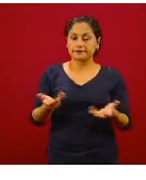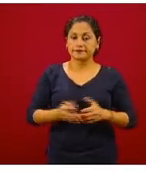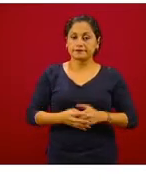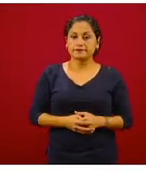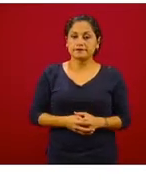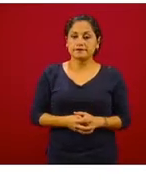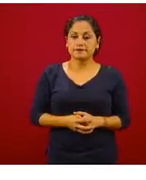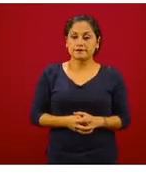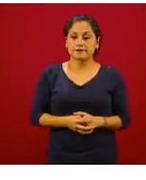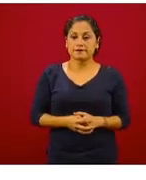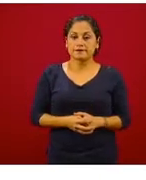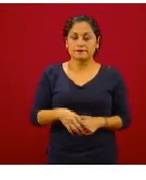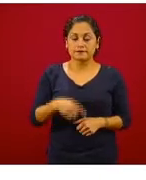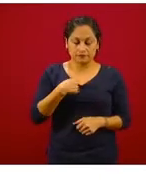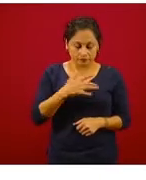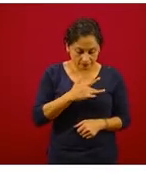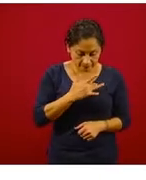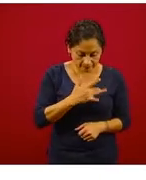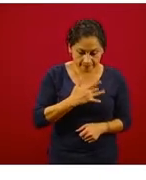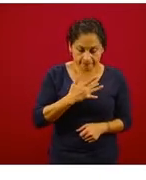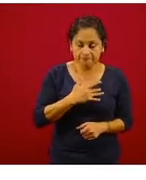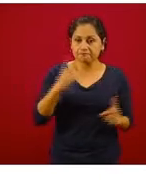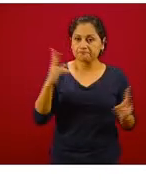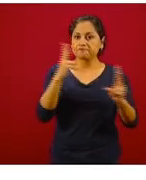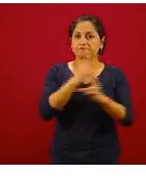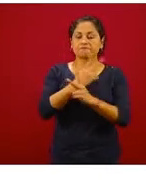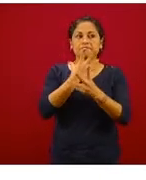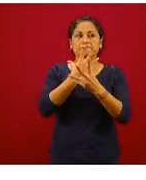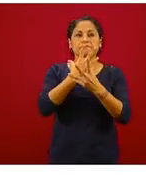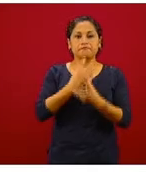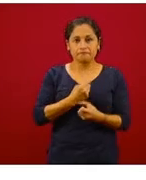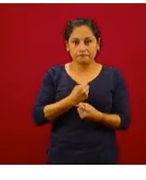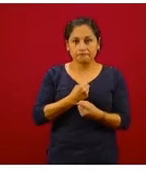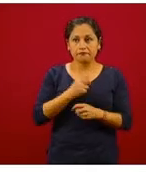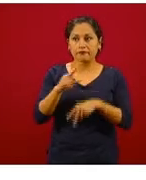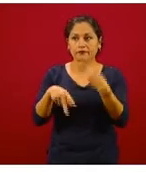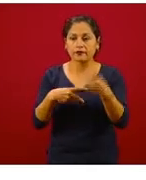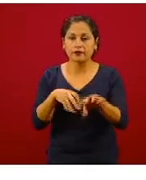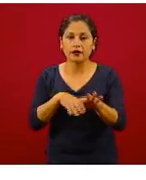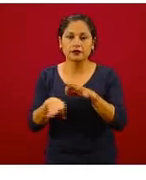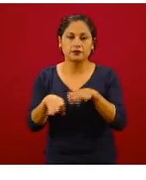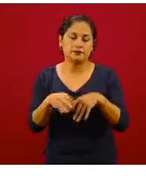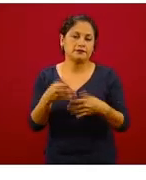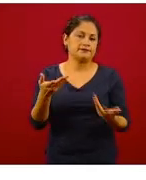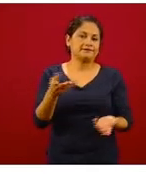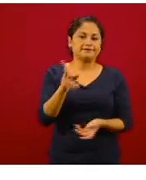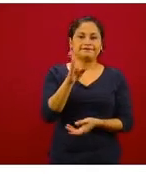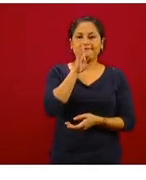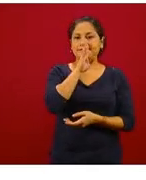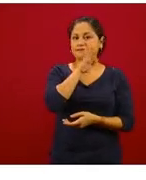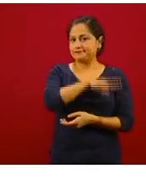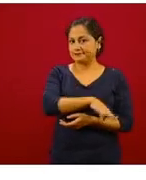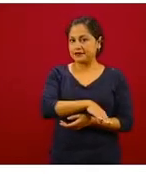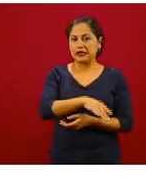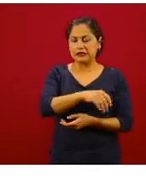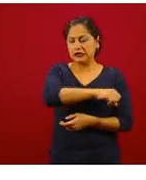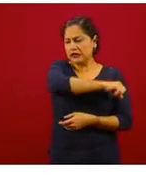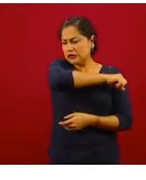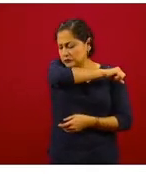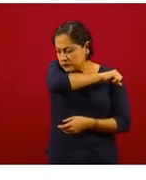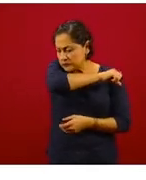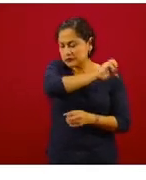So people have to know that going to work with some respiratory symptoms in